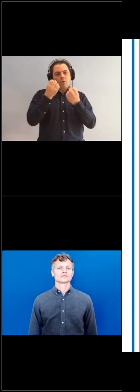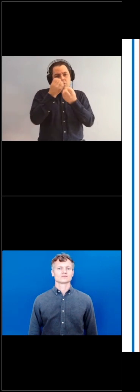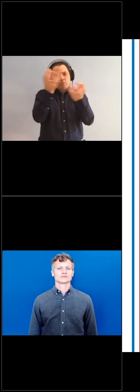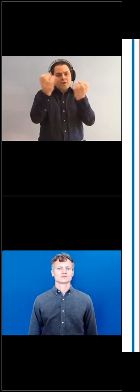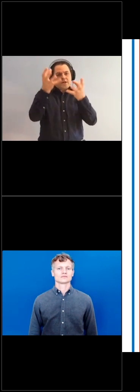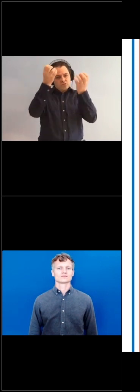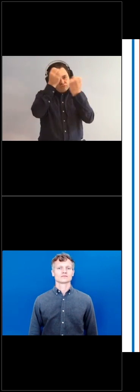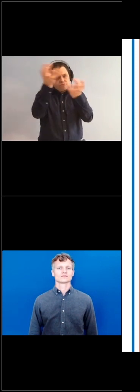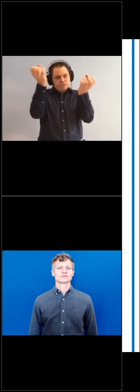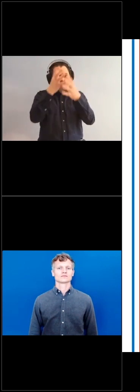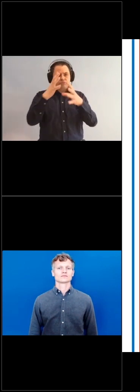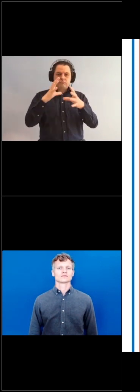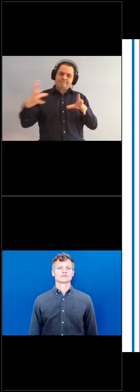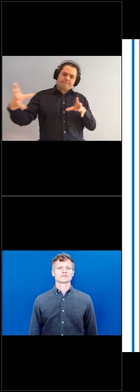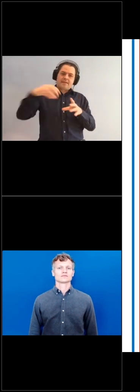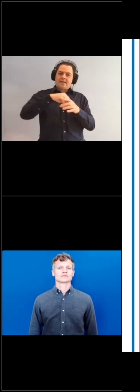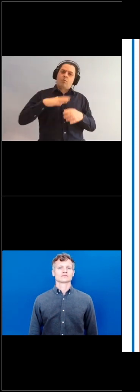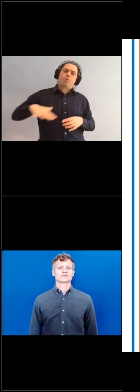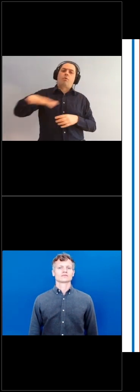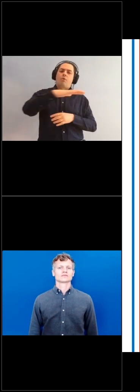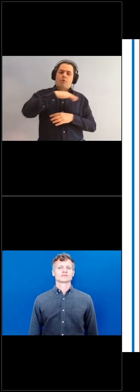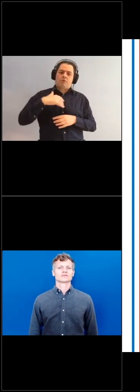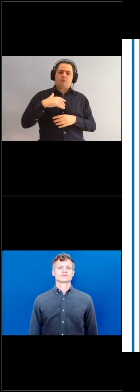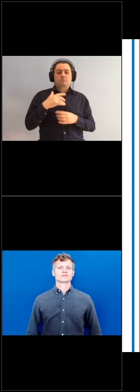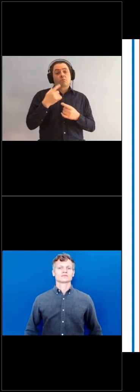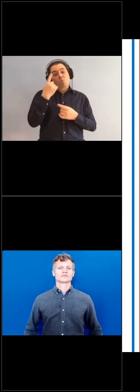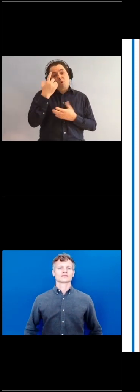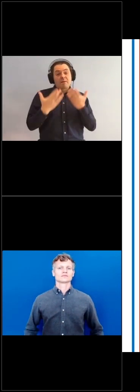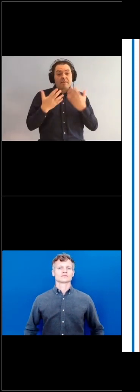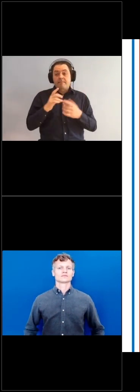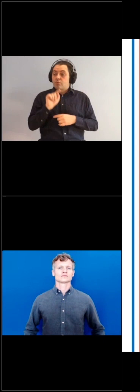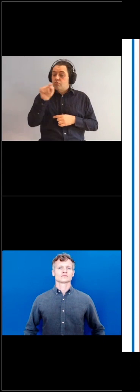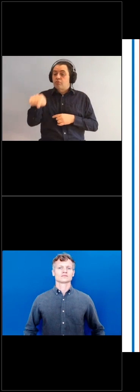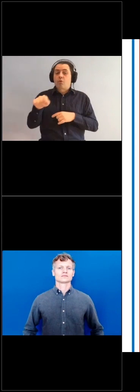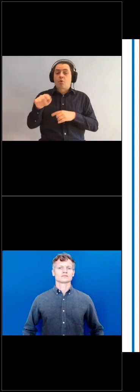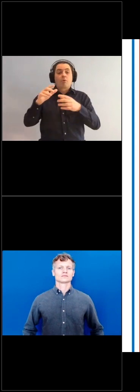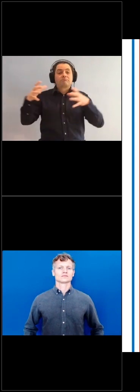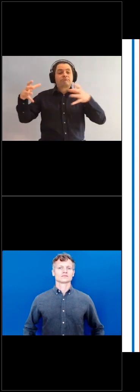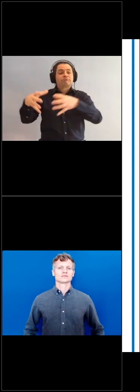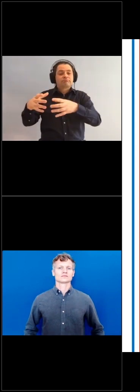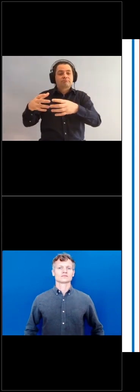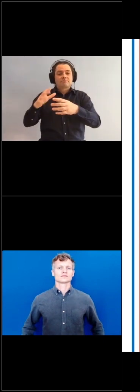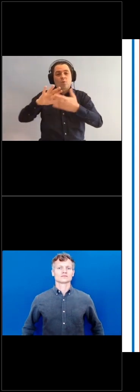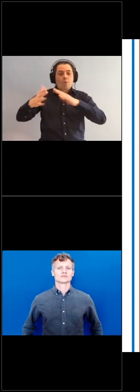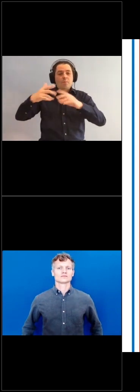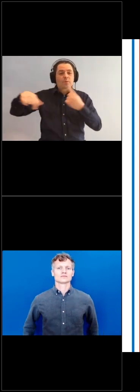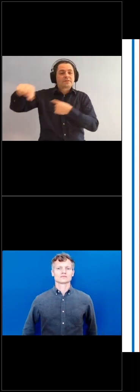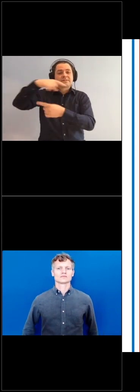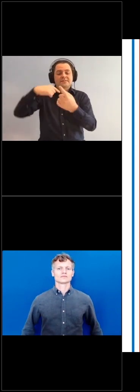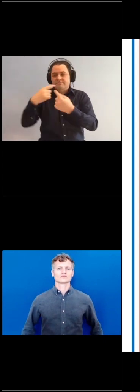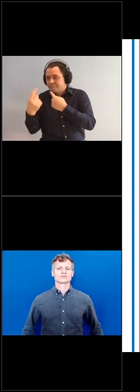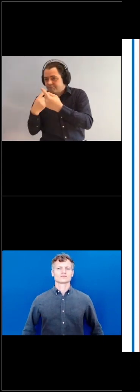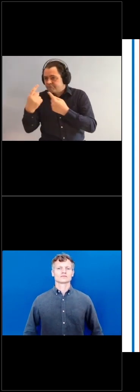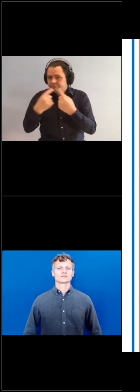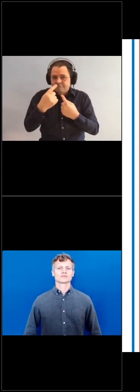interventions, such as, for example, conducting community sensitization sessions or having joint advocacy efforts towards the clusters